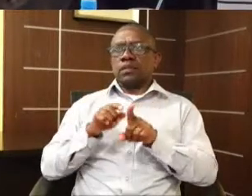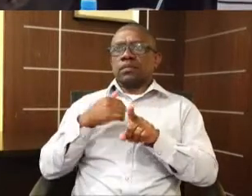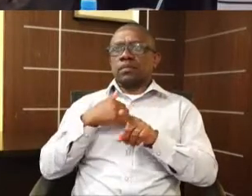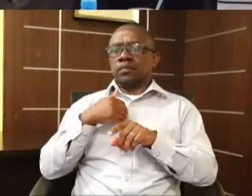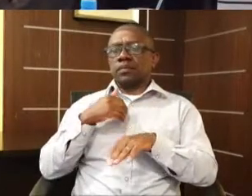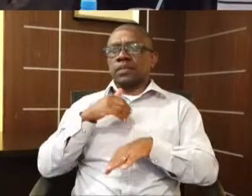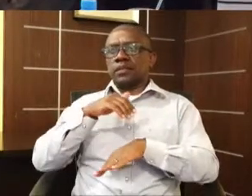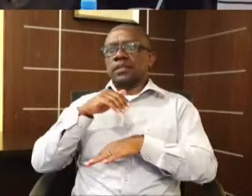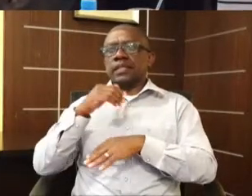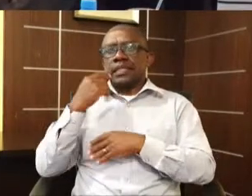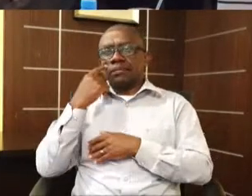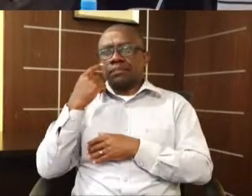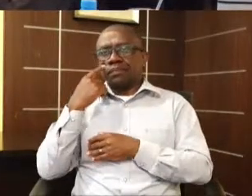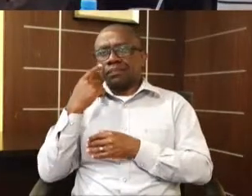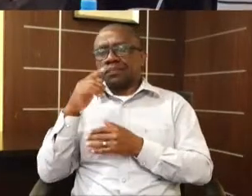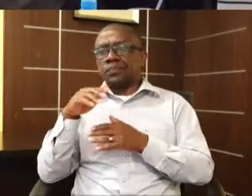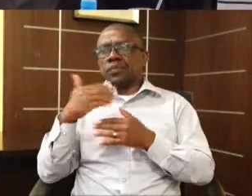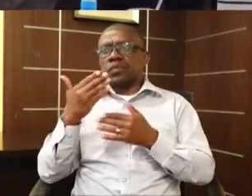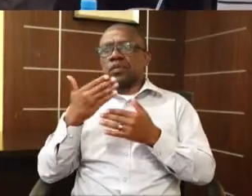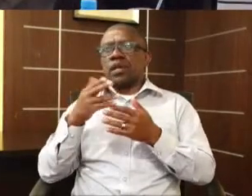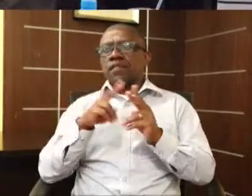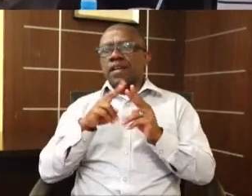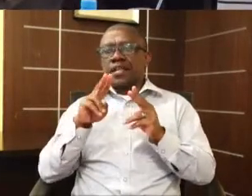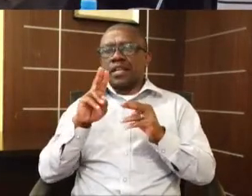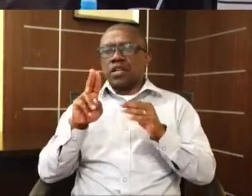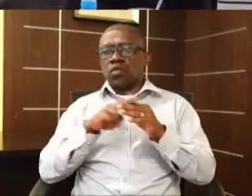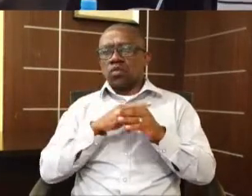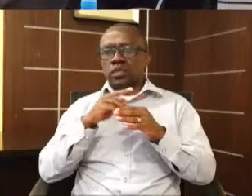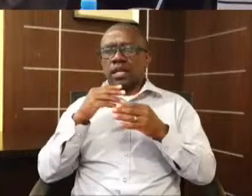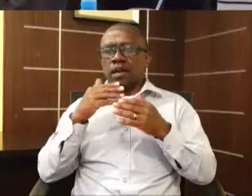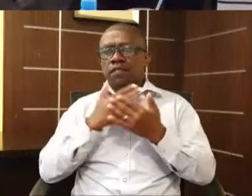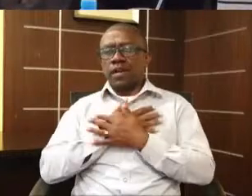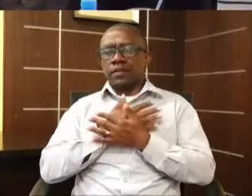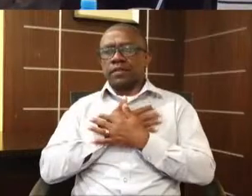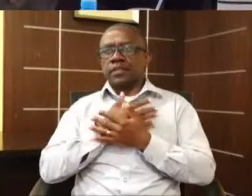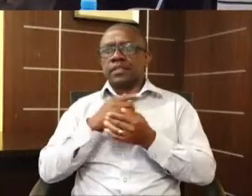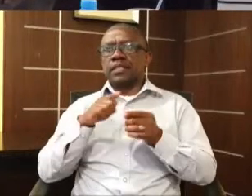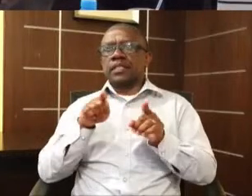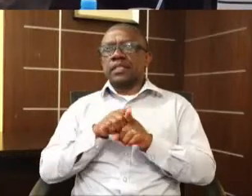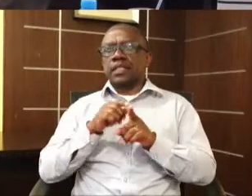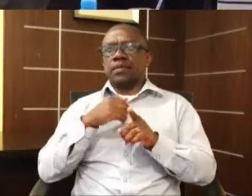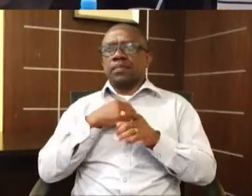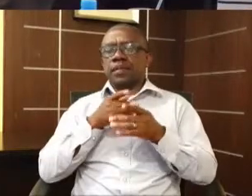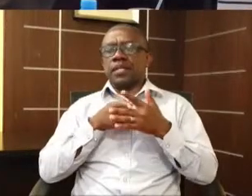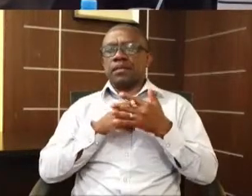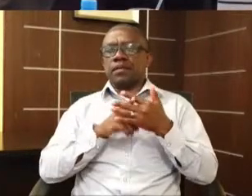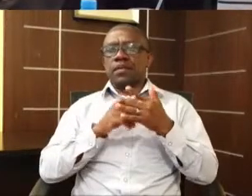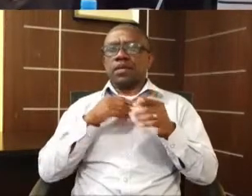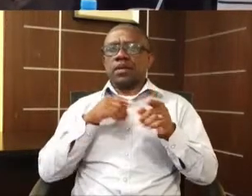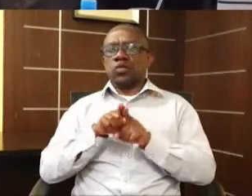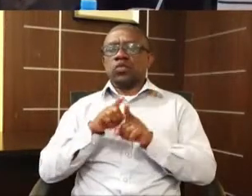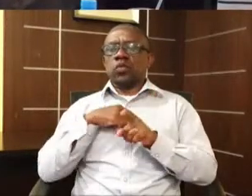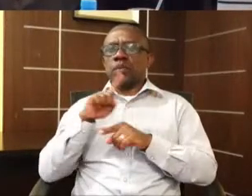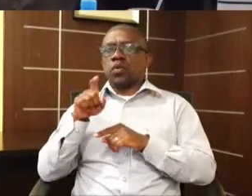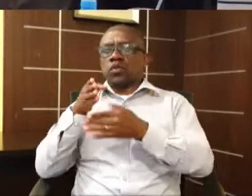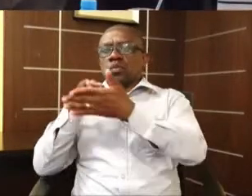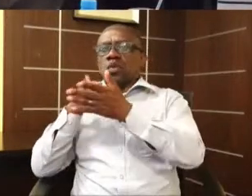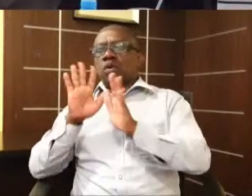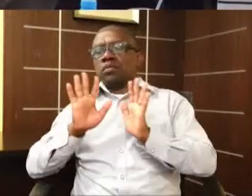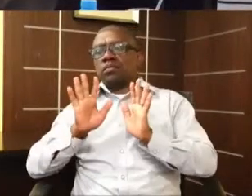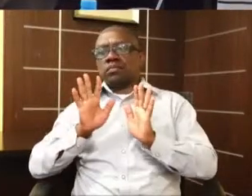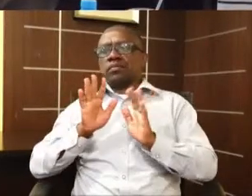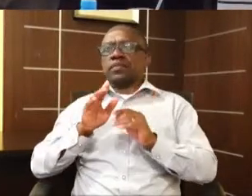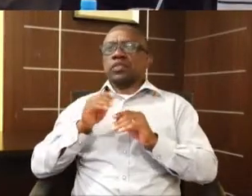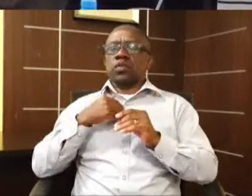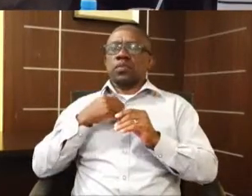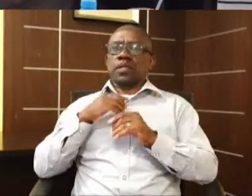to be quite user-friendly in the sense that I'm not restricted in the questions that I'm supposed to ask. So my question per